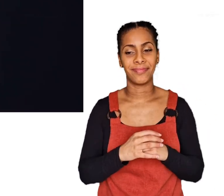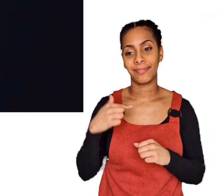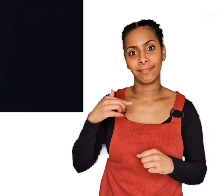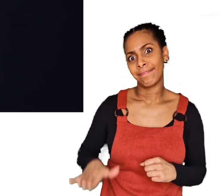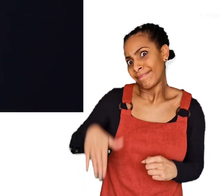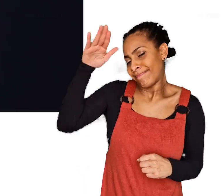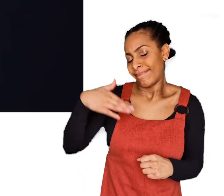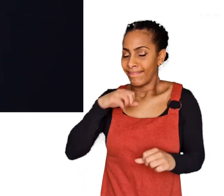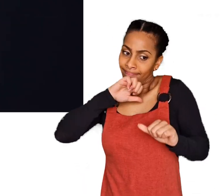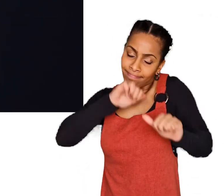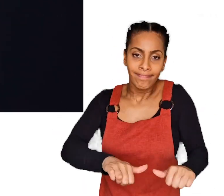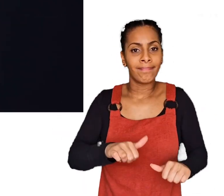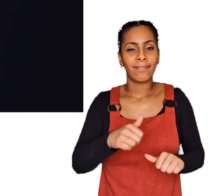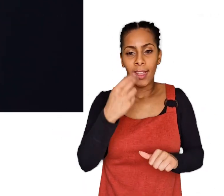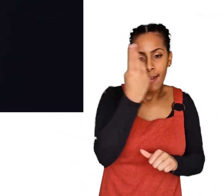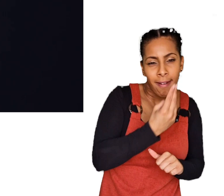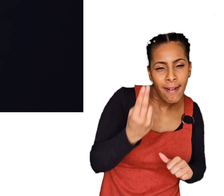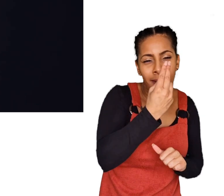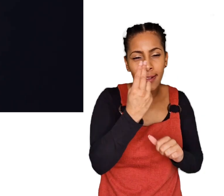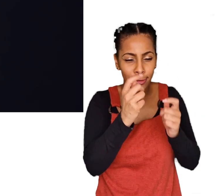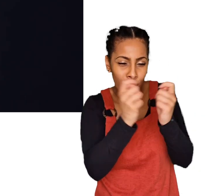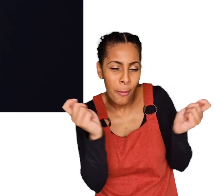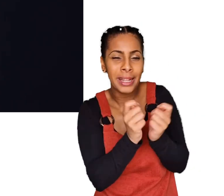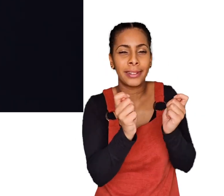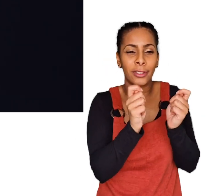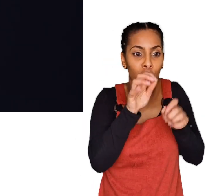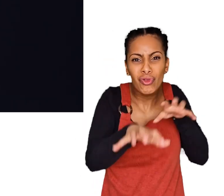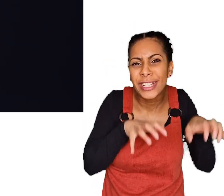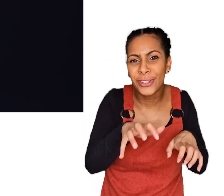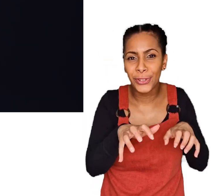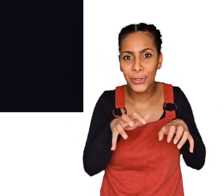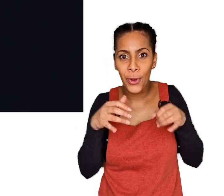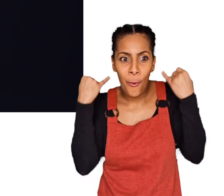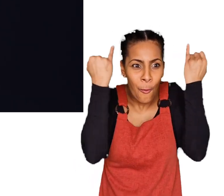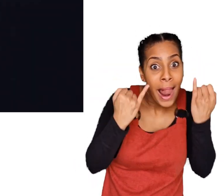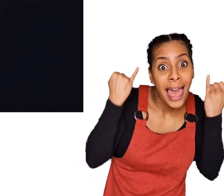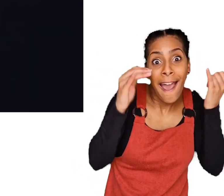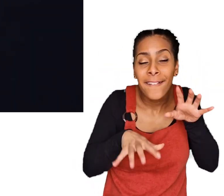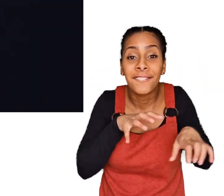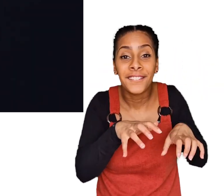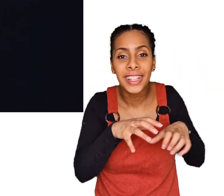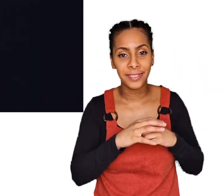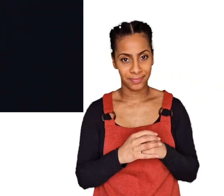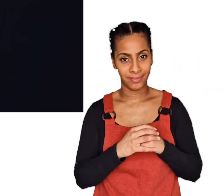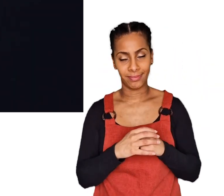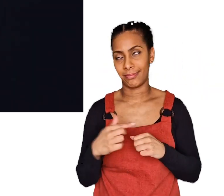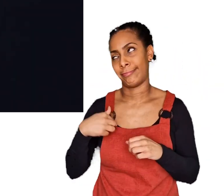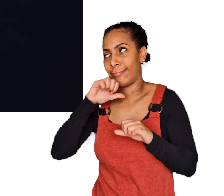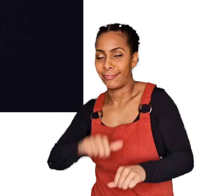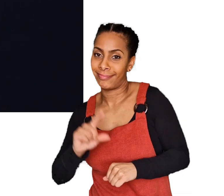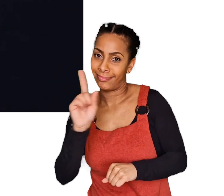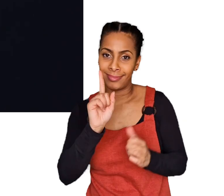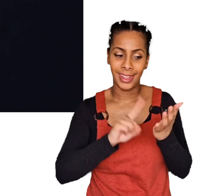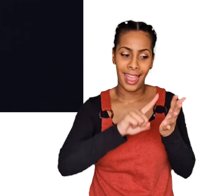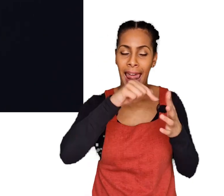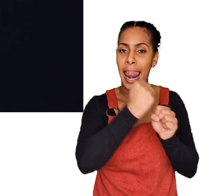in art and comics and creatures and wildlife. I was very much into more building stuff. Lego was a big